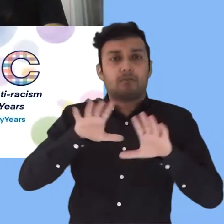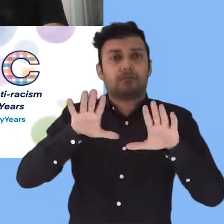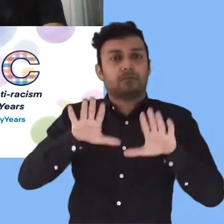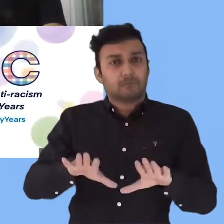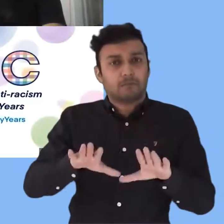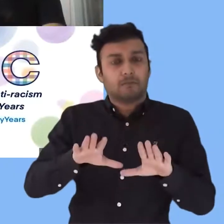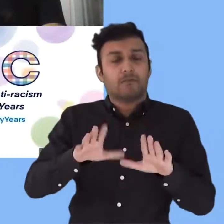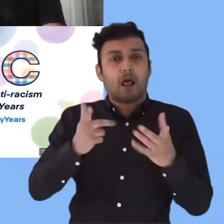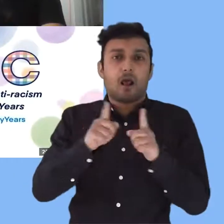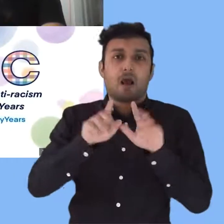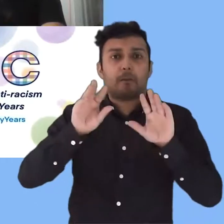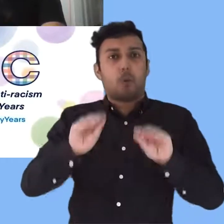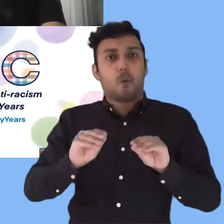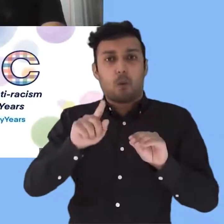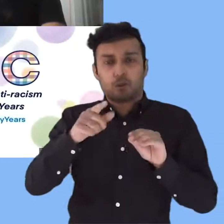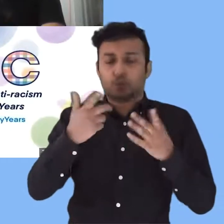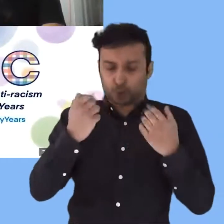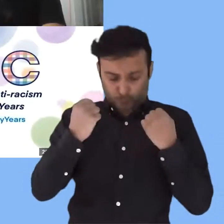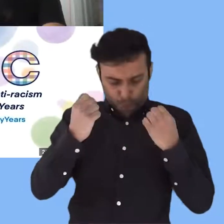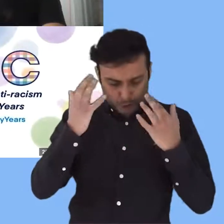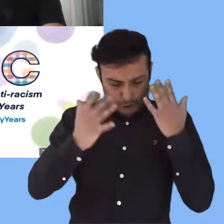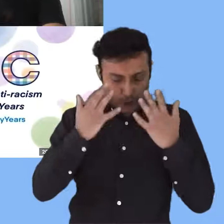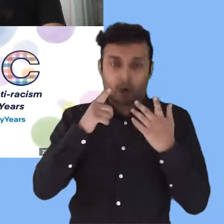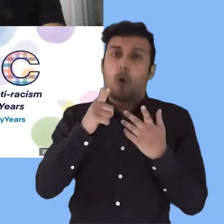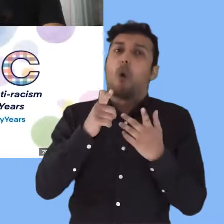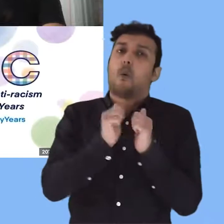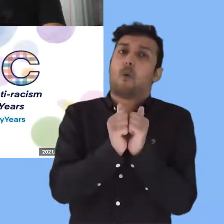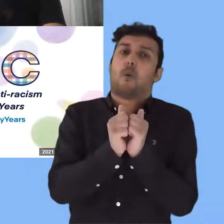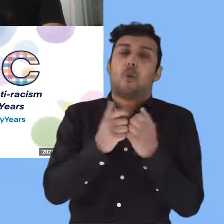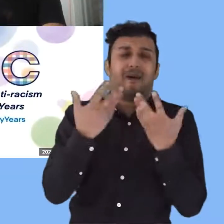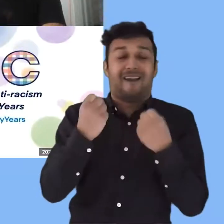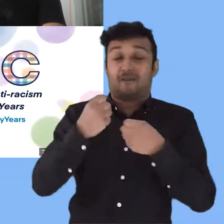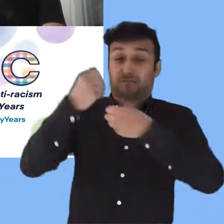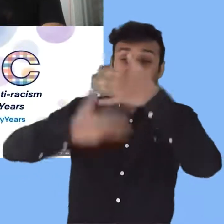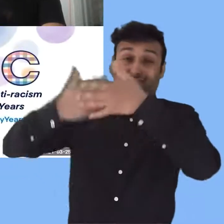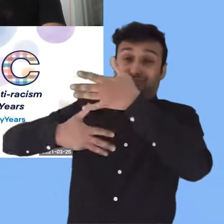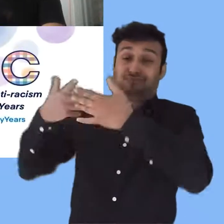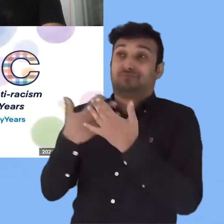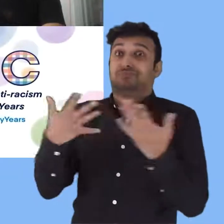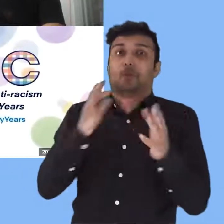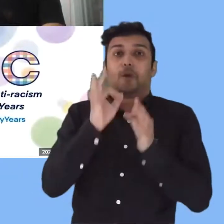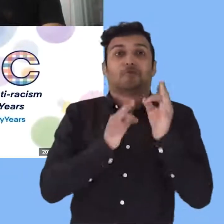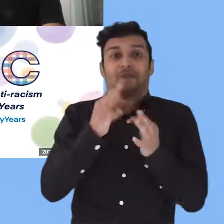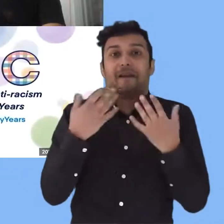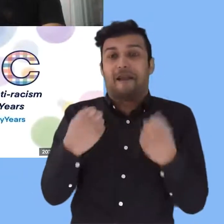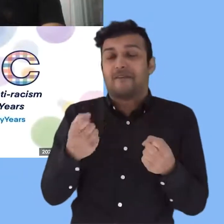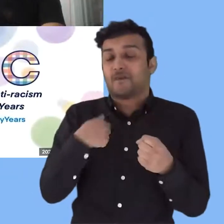questions. I'm going to launch straight in to this one. How can we make sure that we support